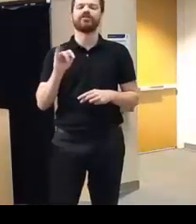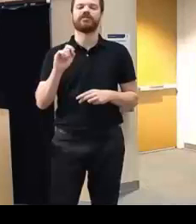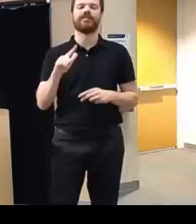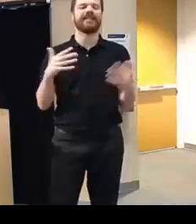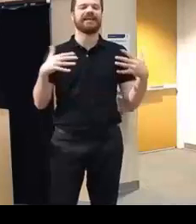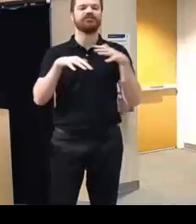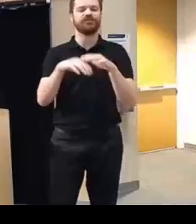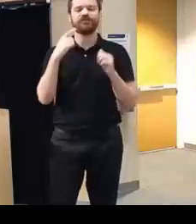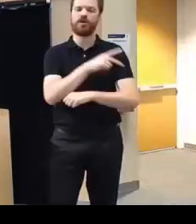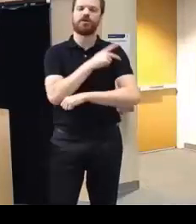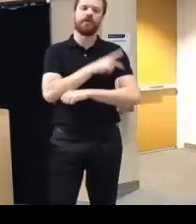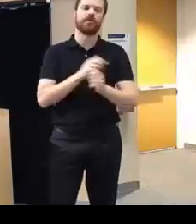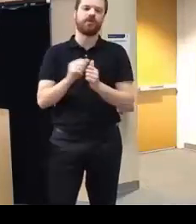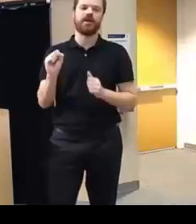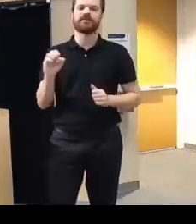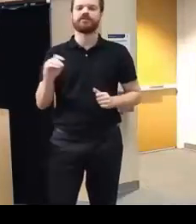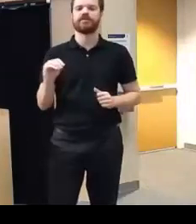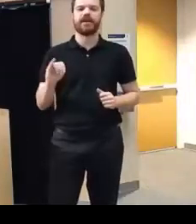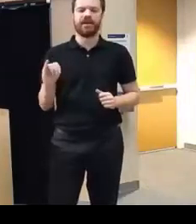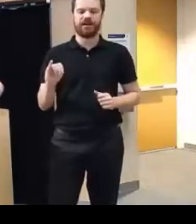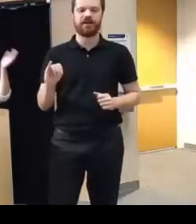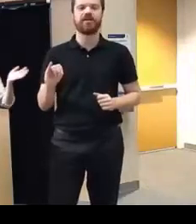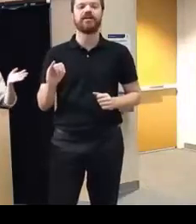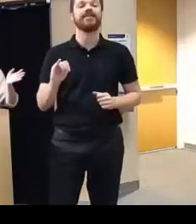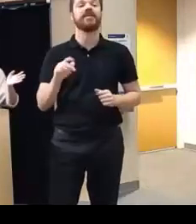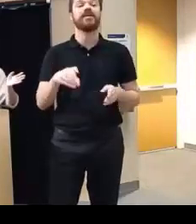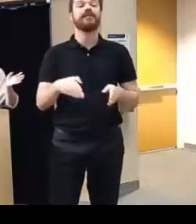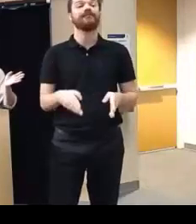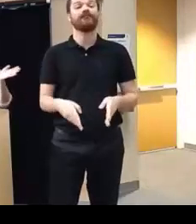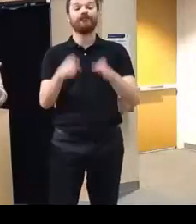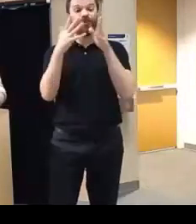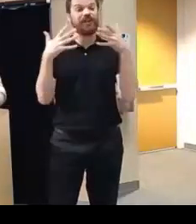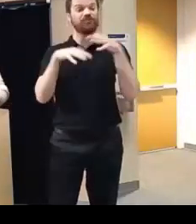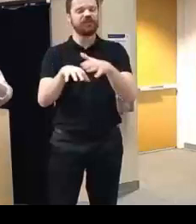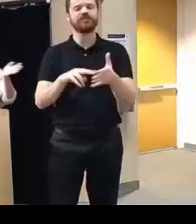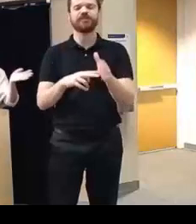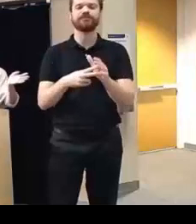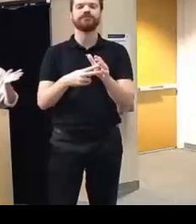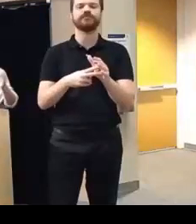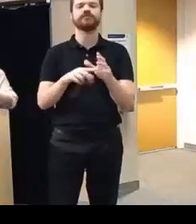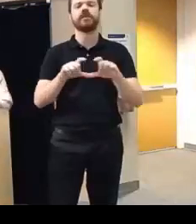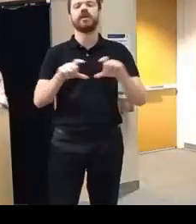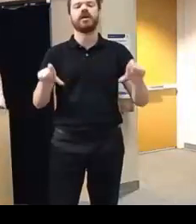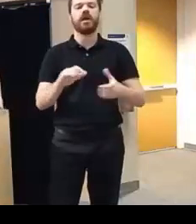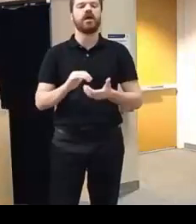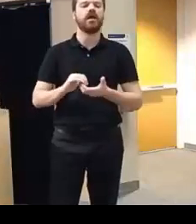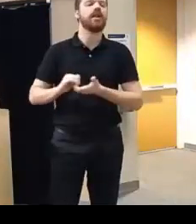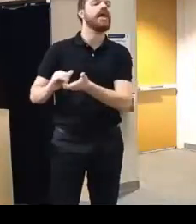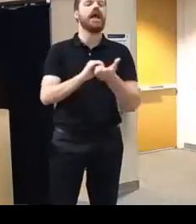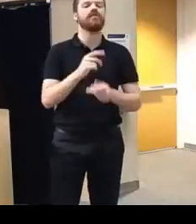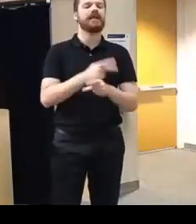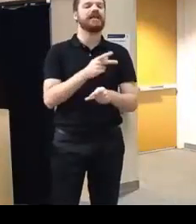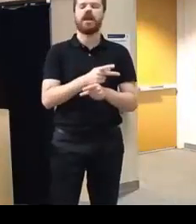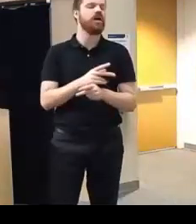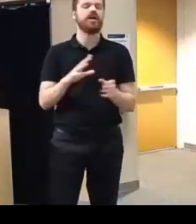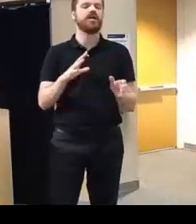patients with SMI. Vertical integration is just the idea, as opposed to horizontal integration, which is like collaborative care. We